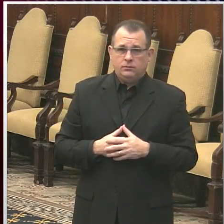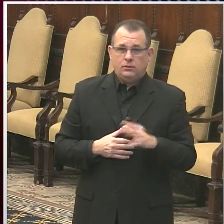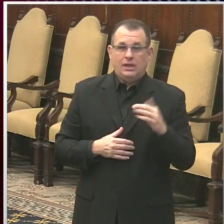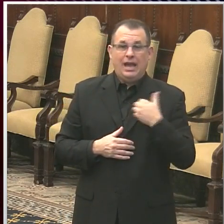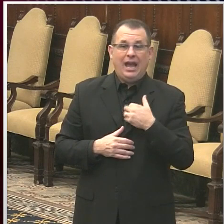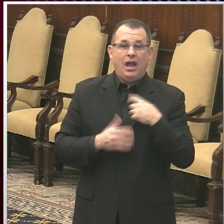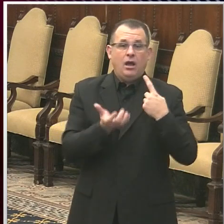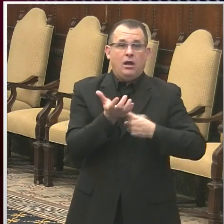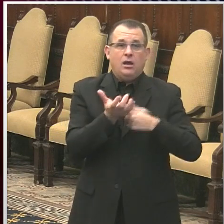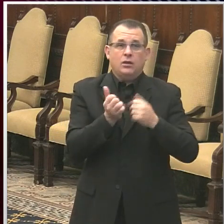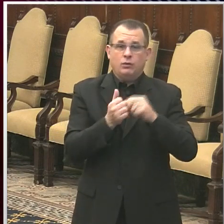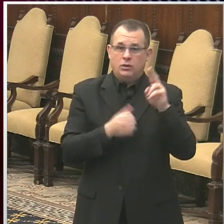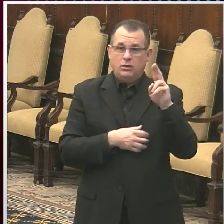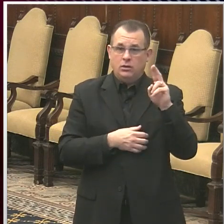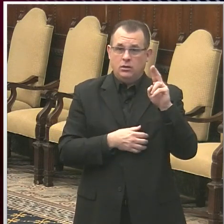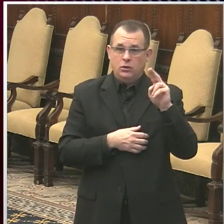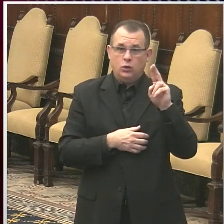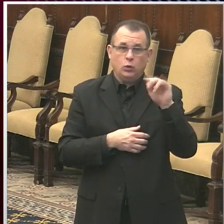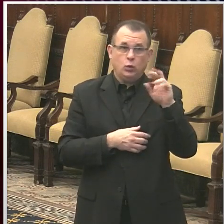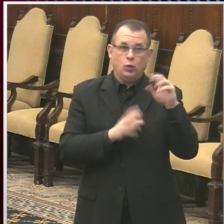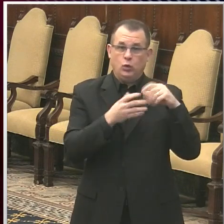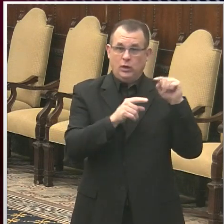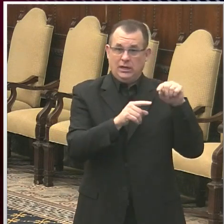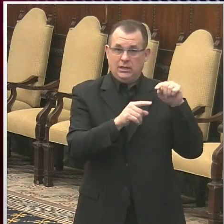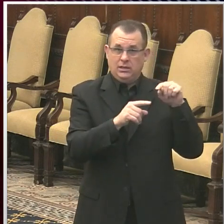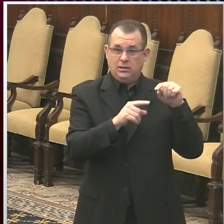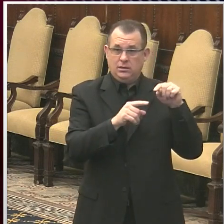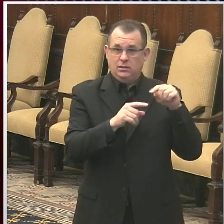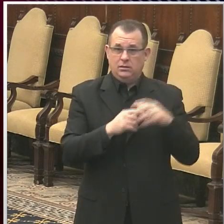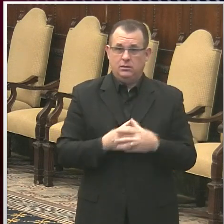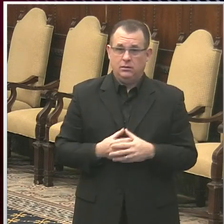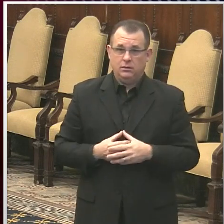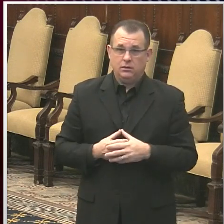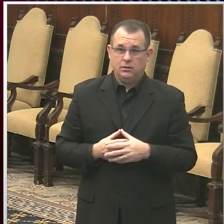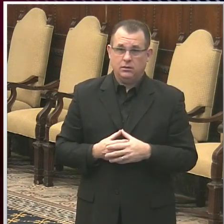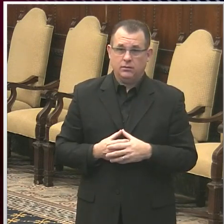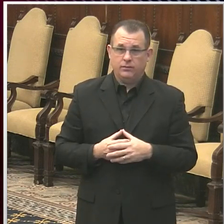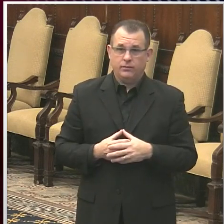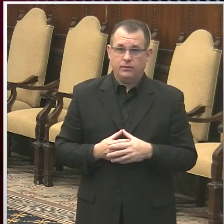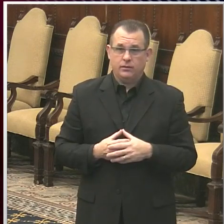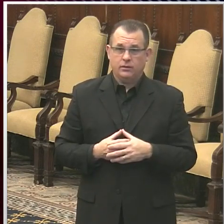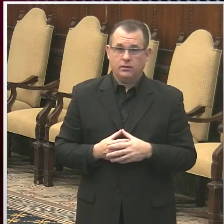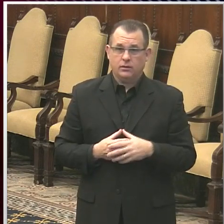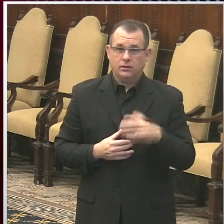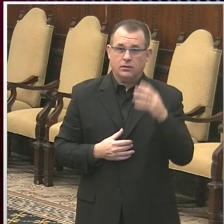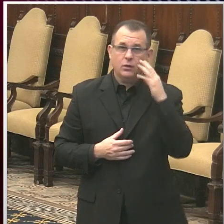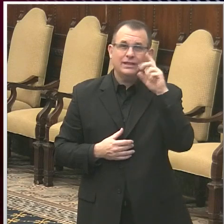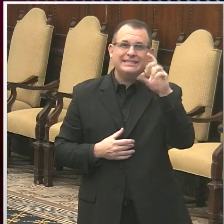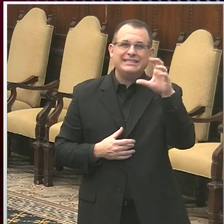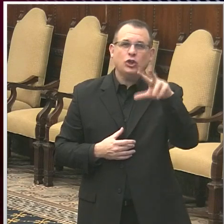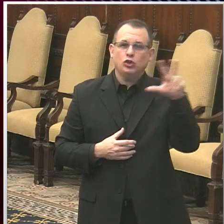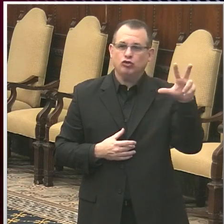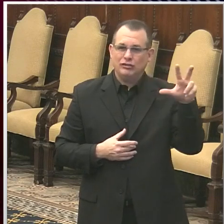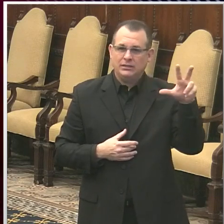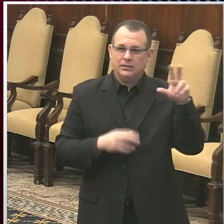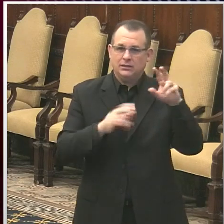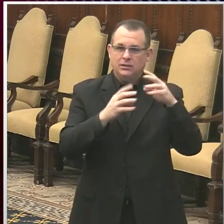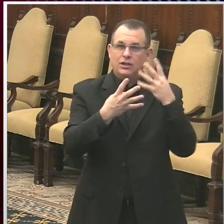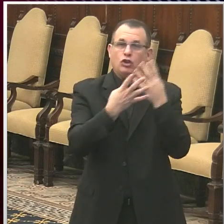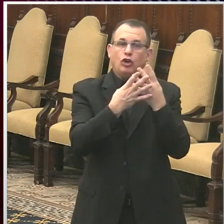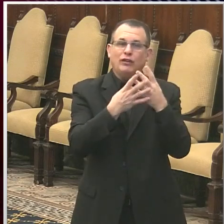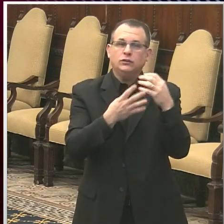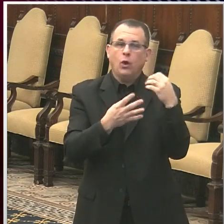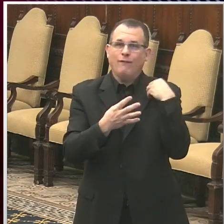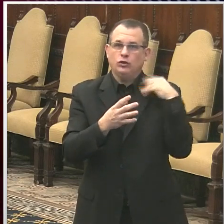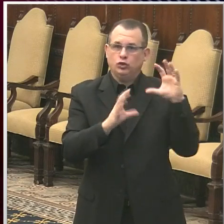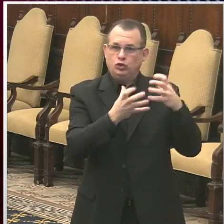union, I have engaged in conversations with DC 33 that represents our correctional officers, and those negotiations are